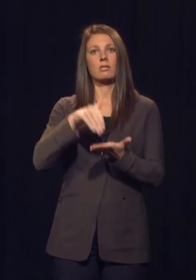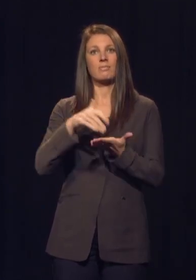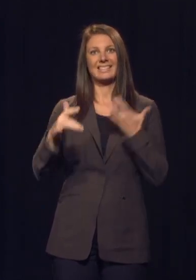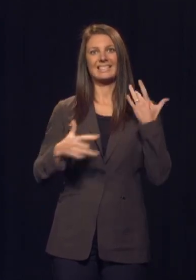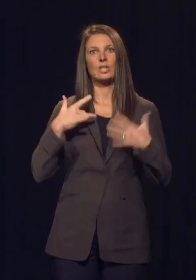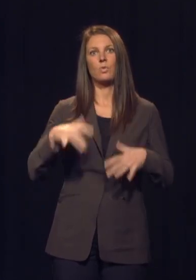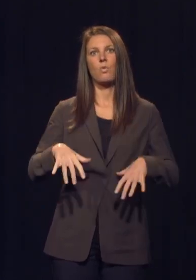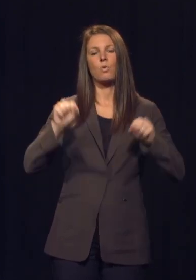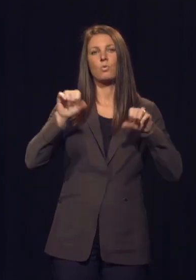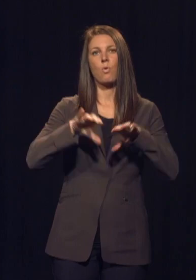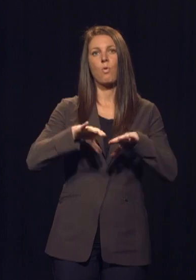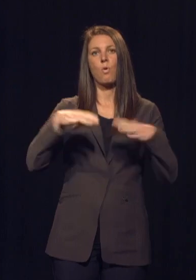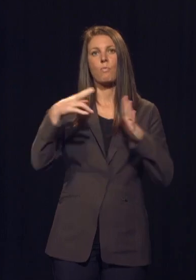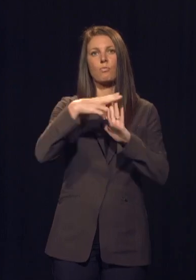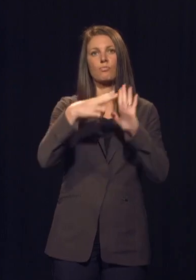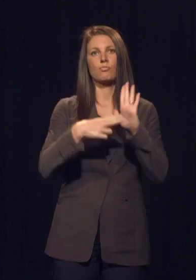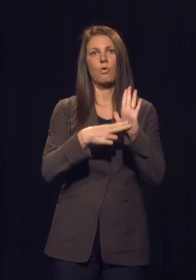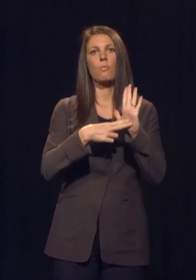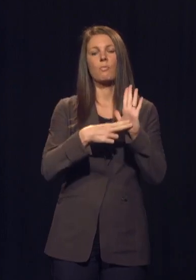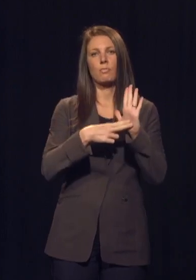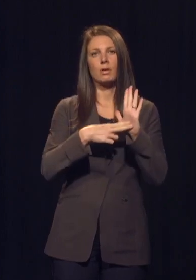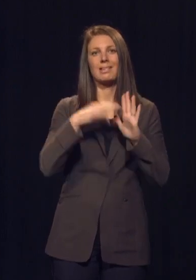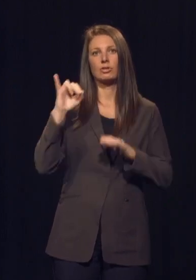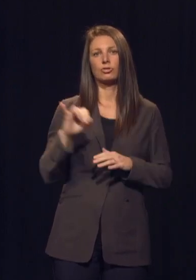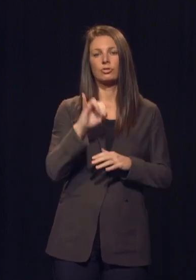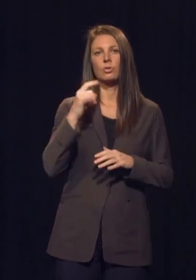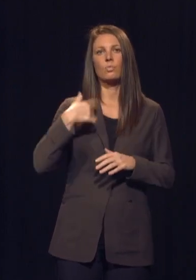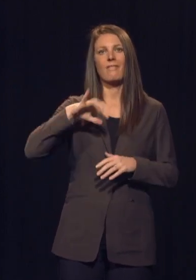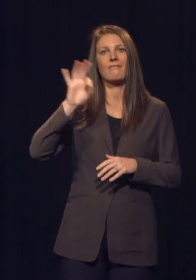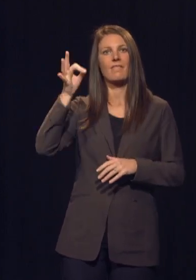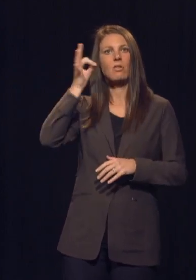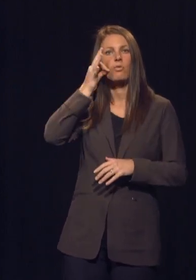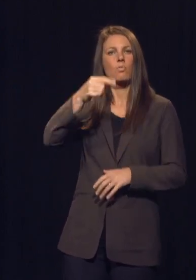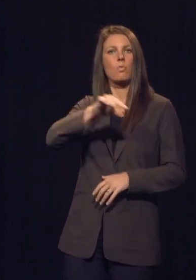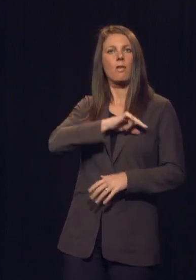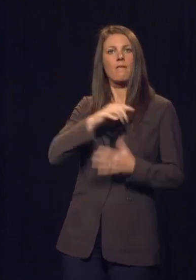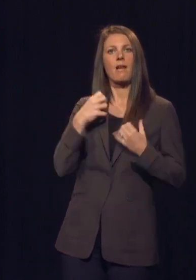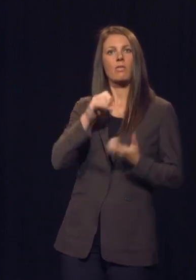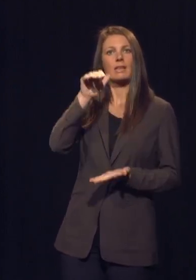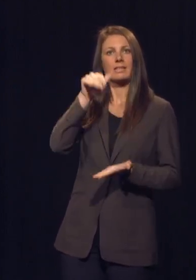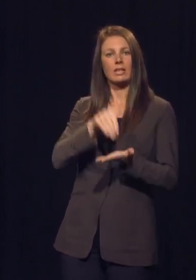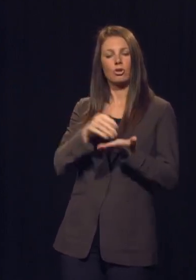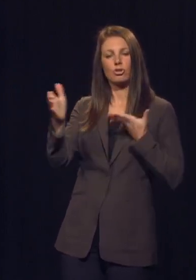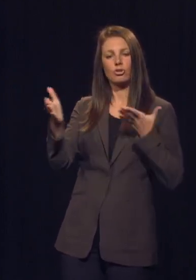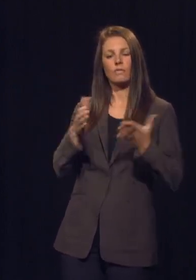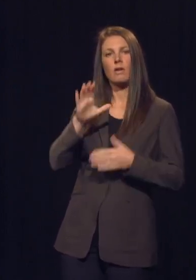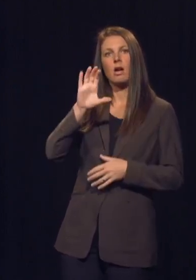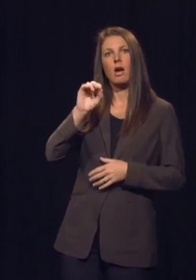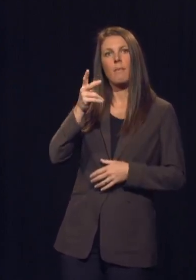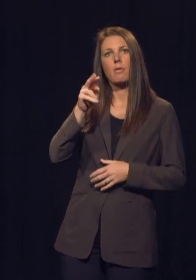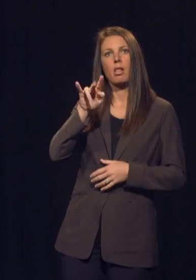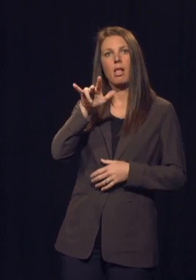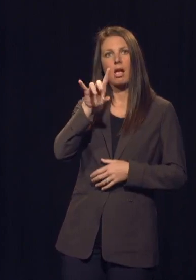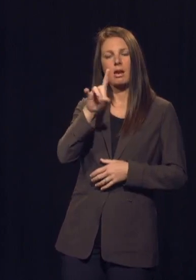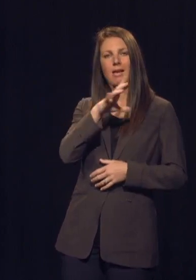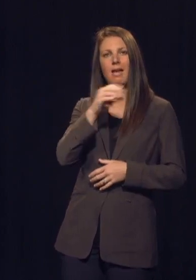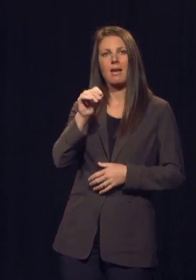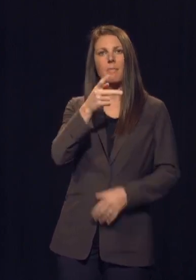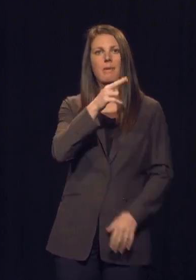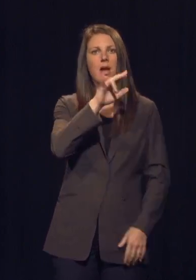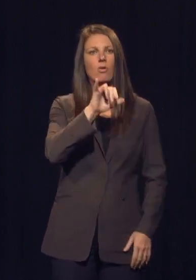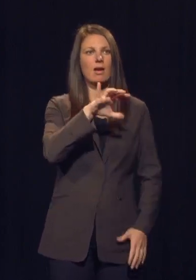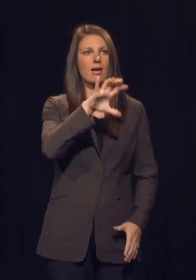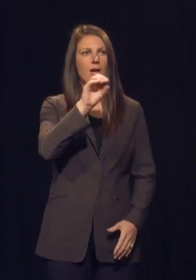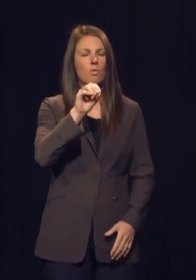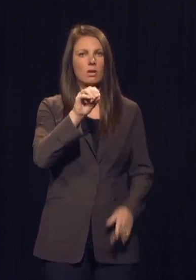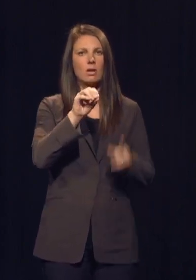conference here at Sadler. Sadler is a federally qualified health center serving Cumberland and Perry counties. We provide